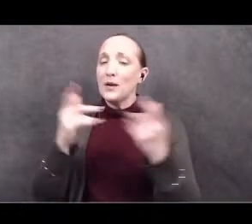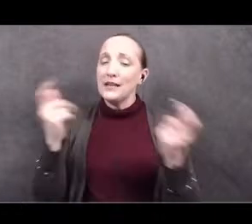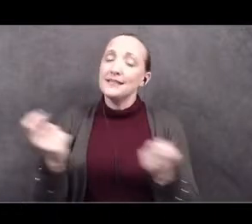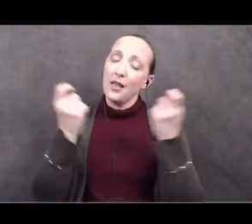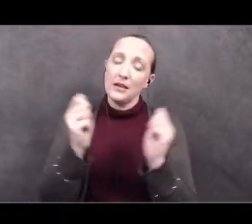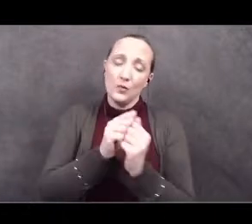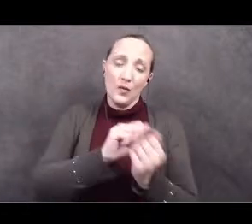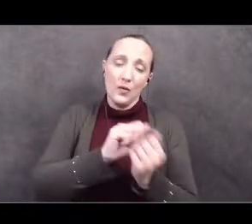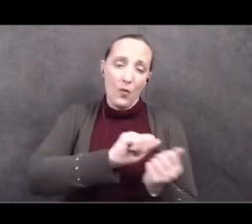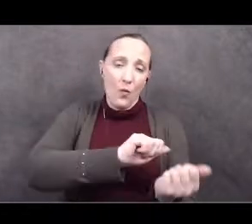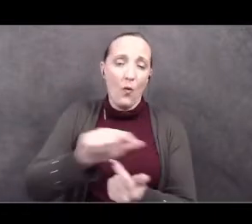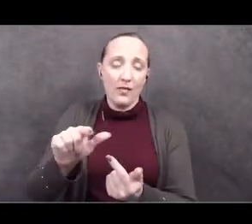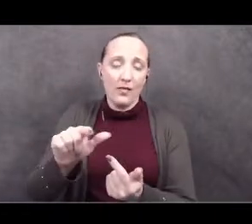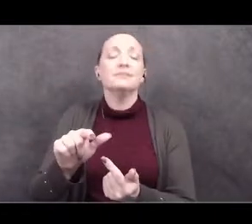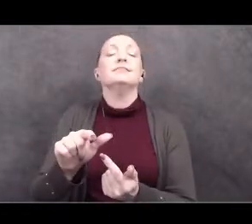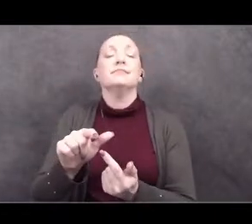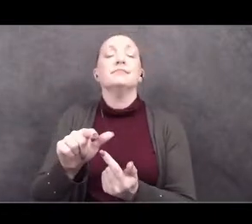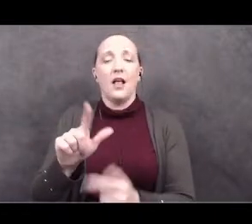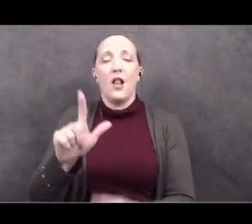Lori